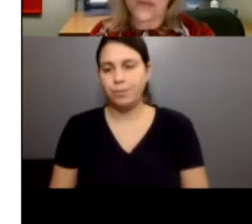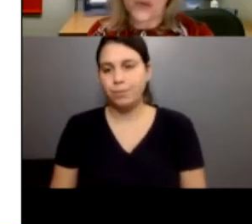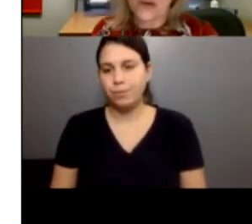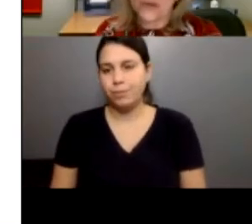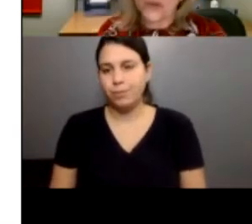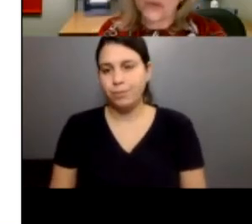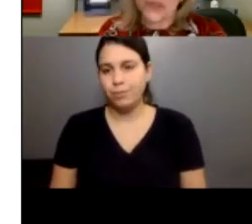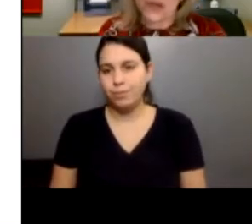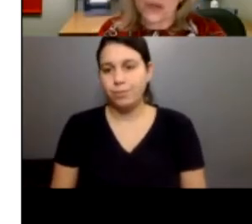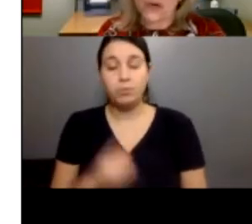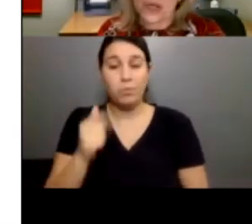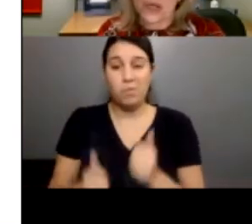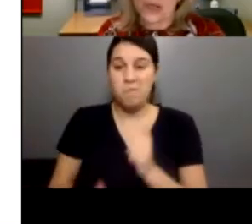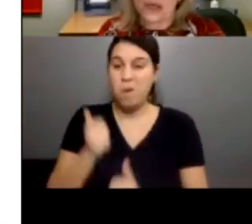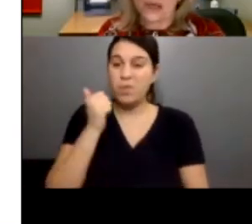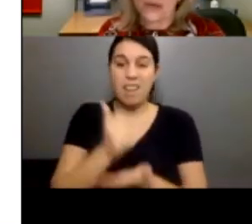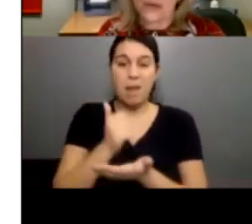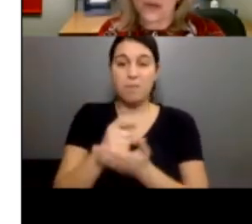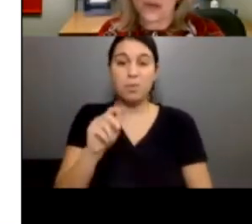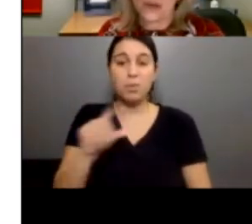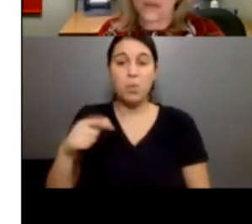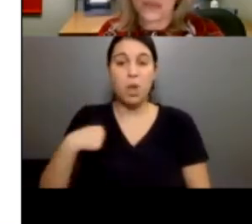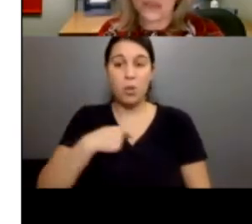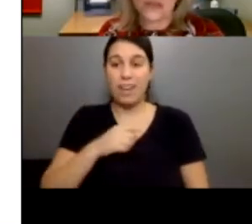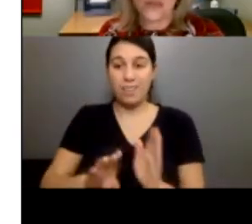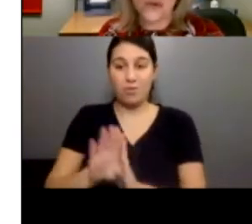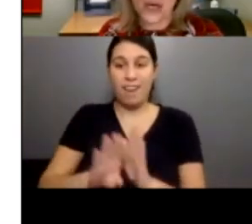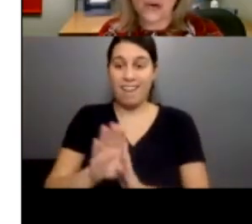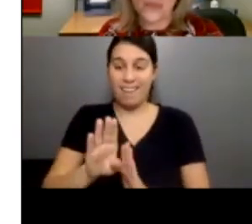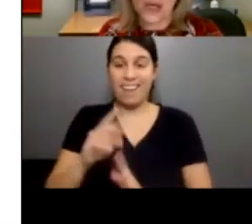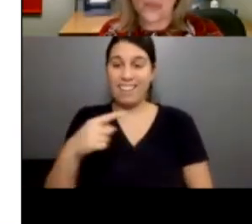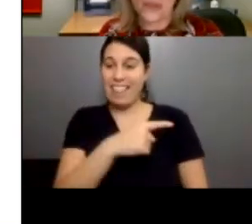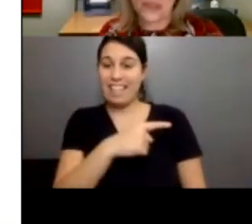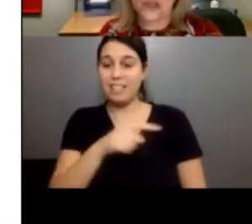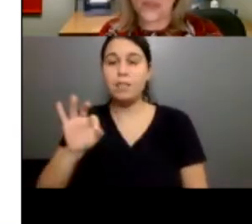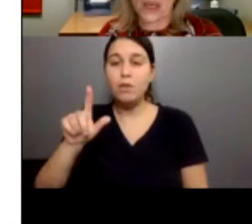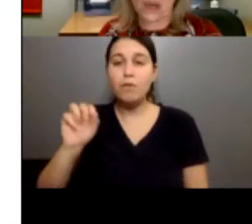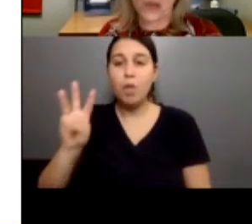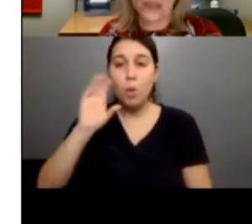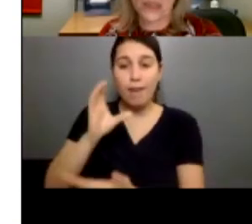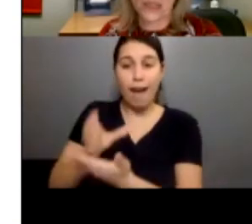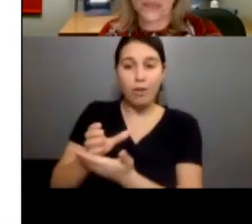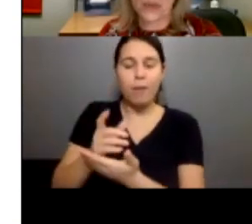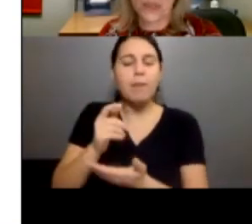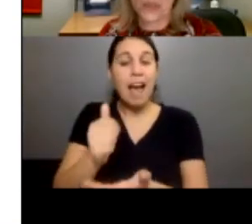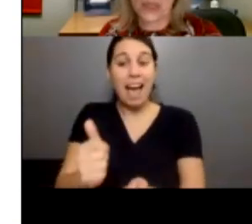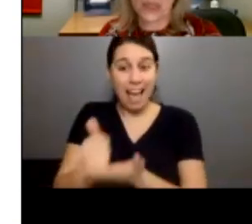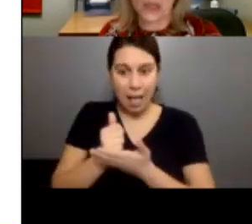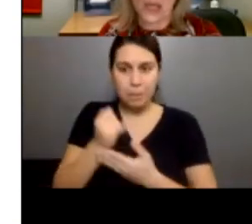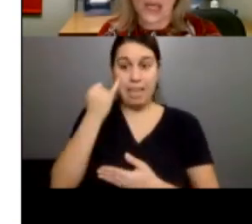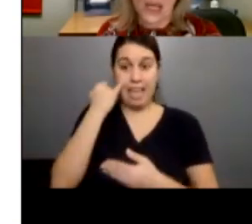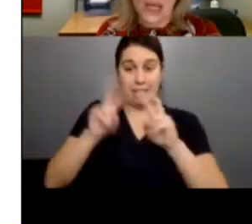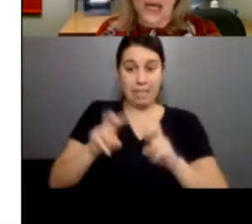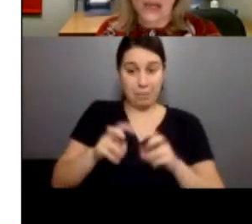One of the most helpful tools that we created was this flow diagram to help with decision-making once the assessment was